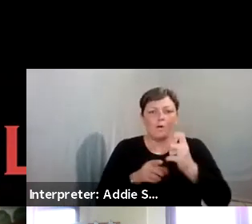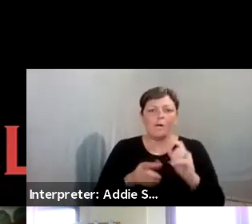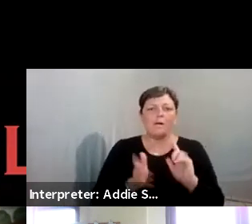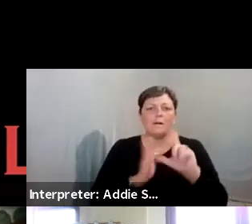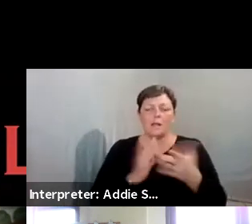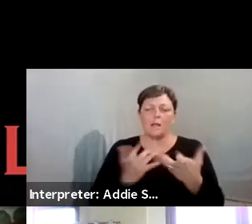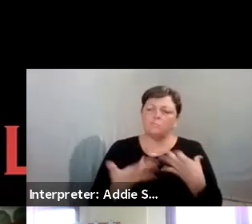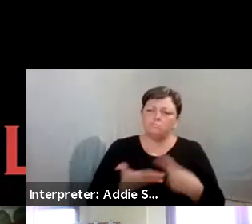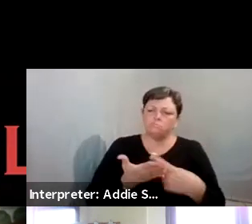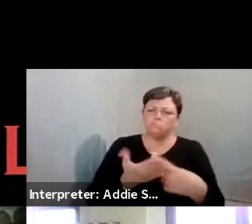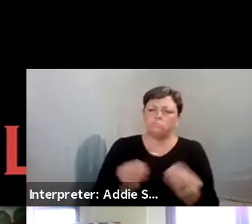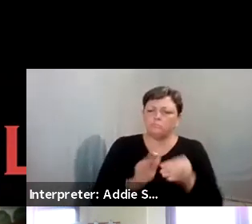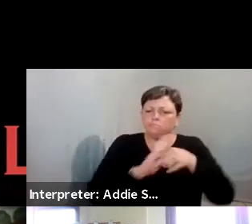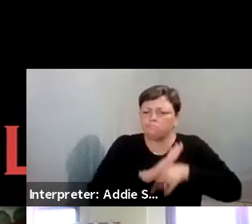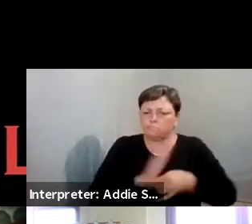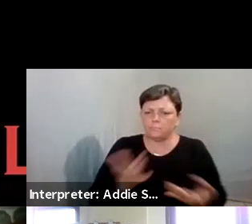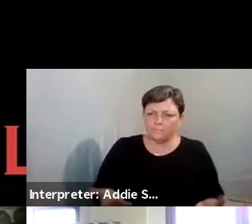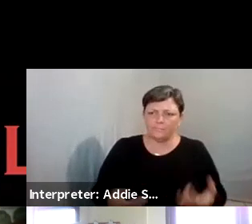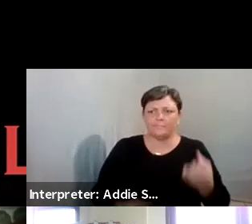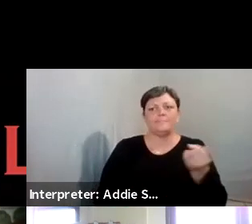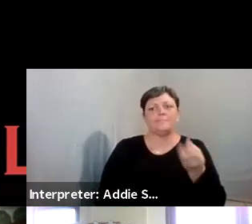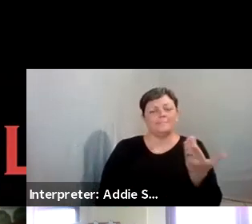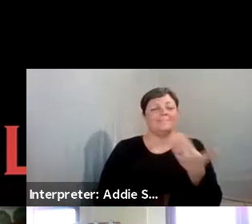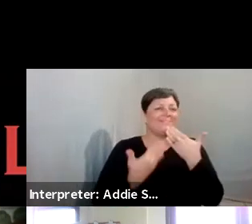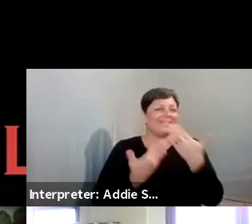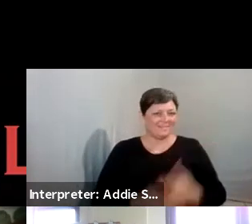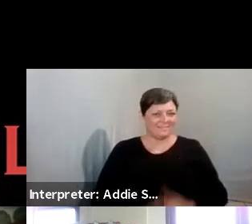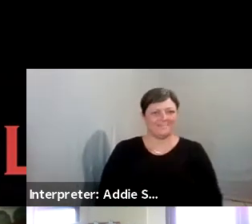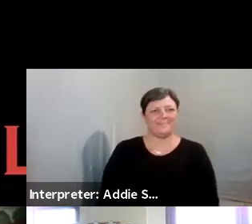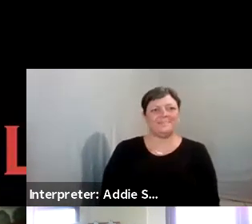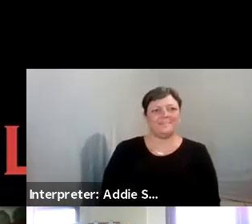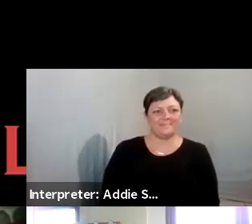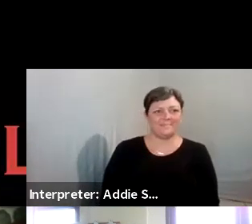talk to you more about that. So thank you.